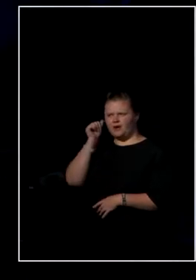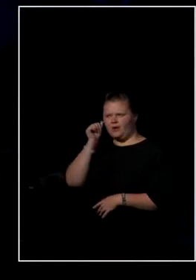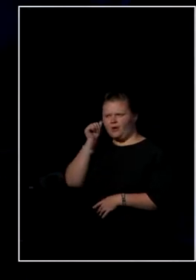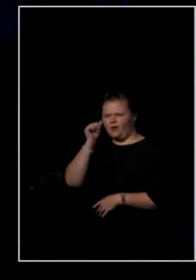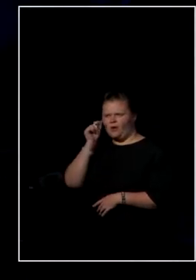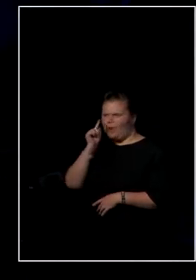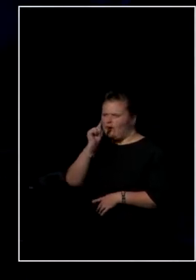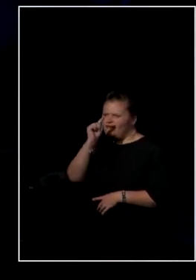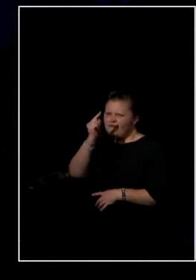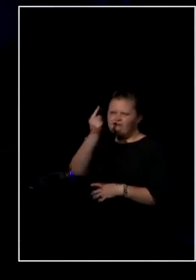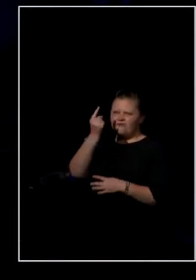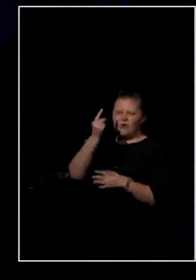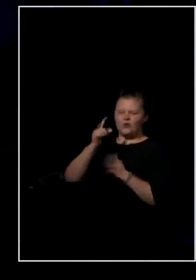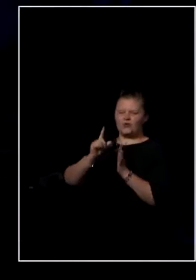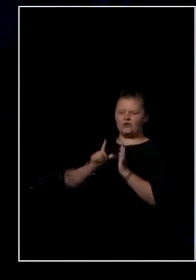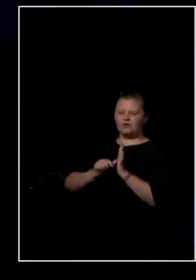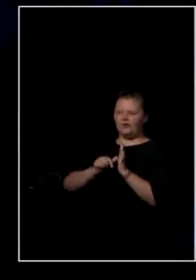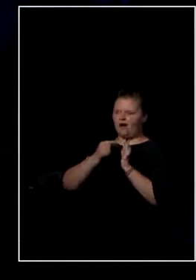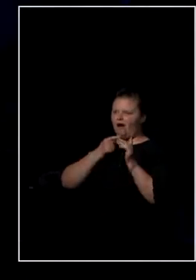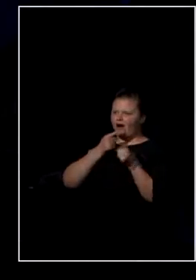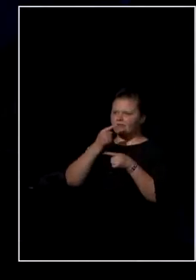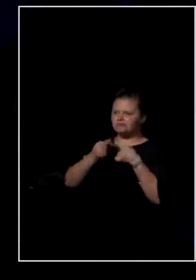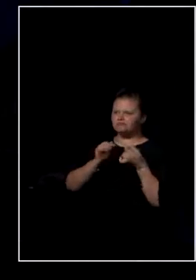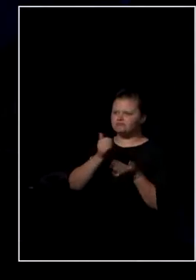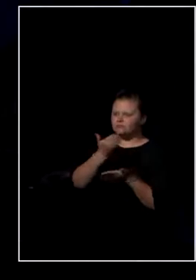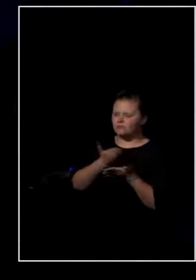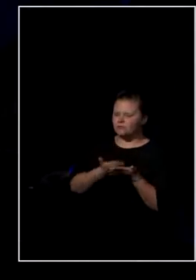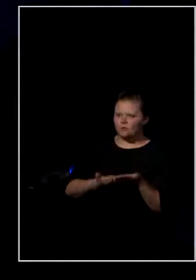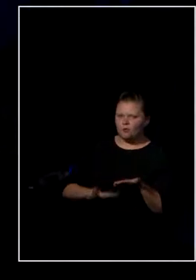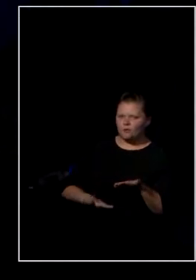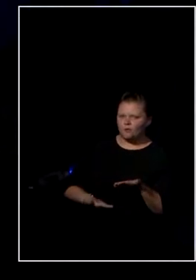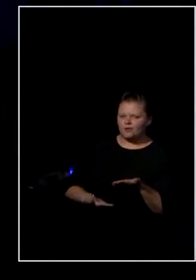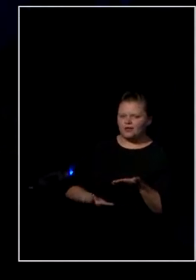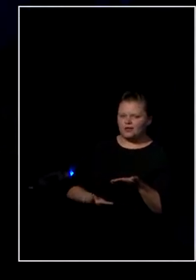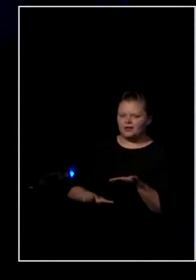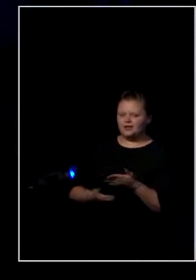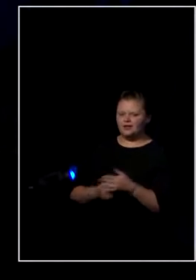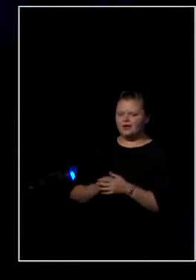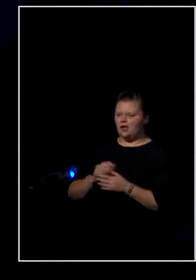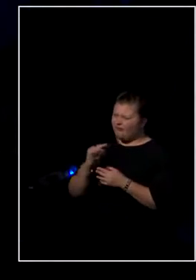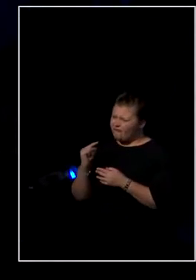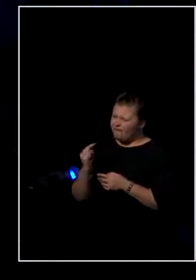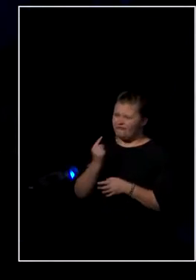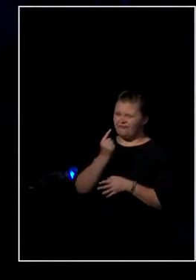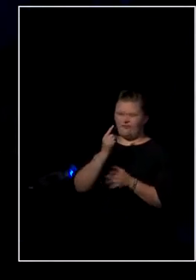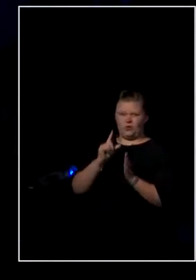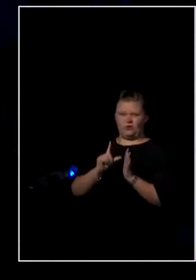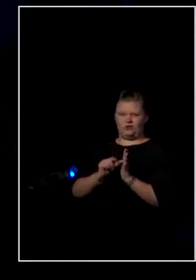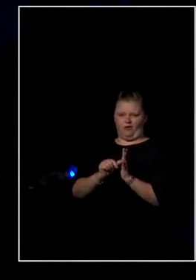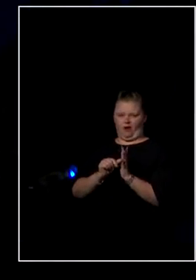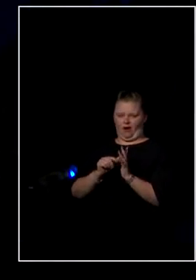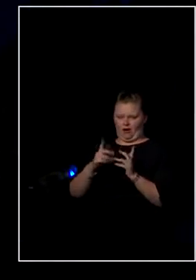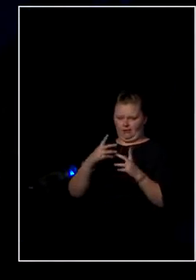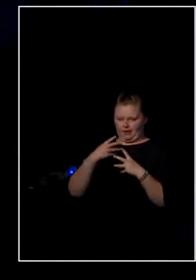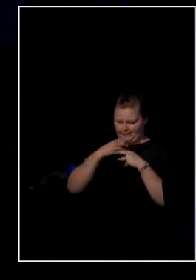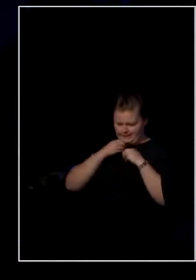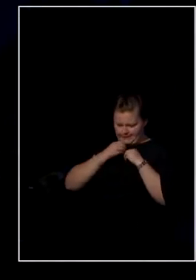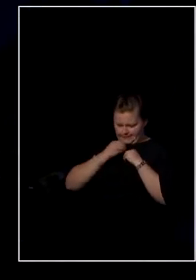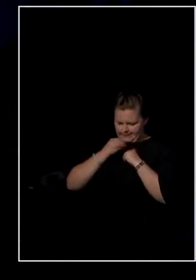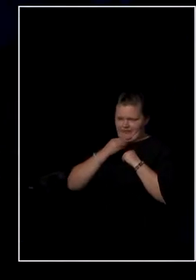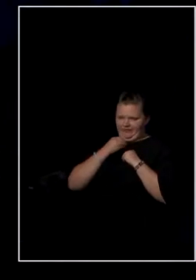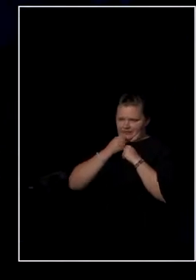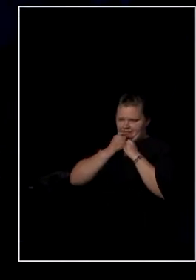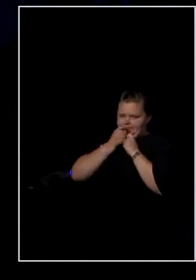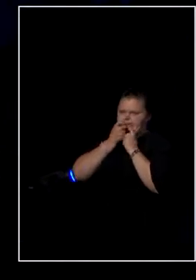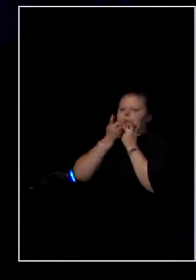your story, because this is now another time that you've told it, but the first time that you found your voice, and we're just talking about the strength